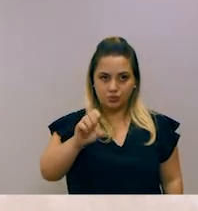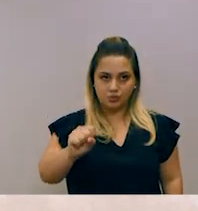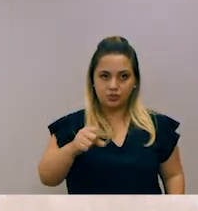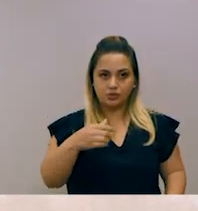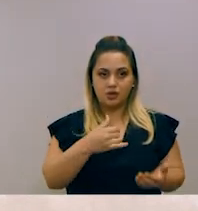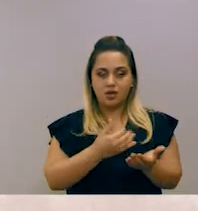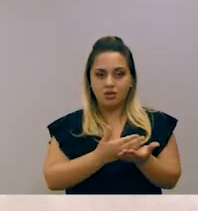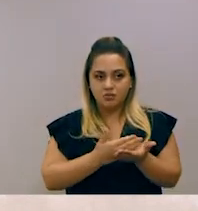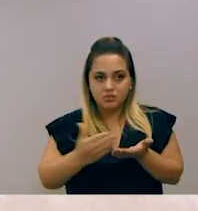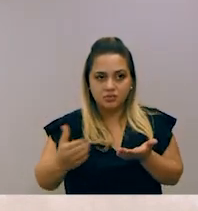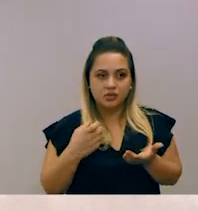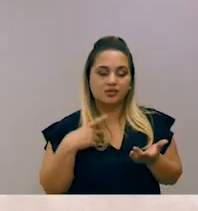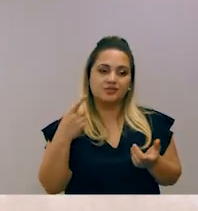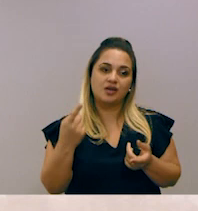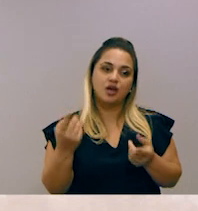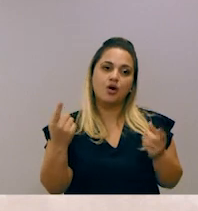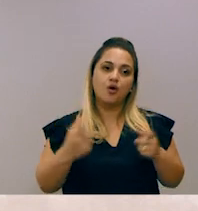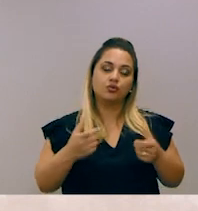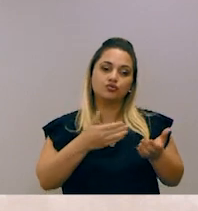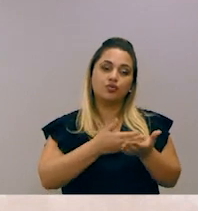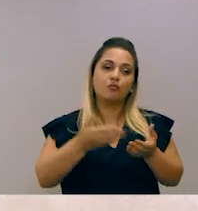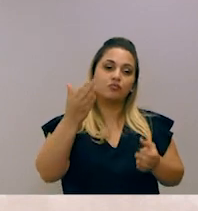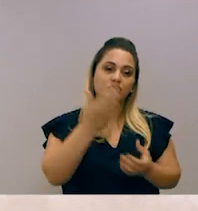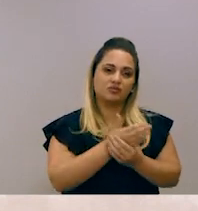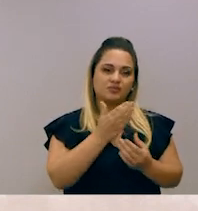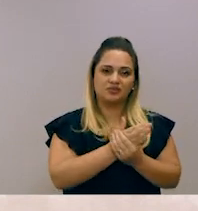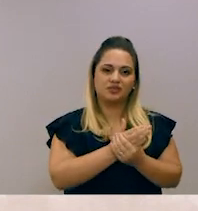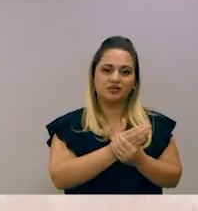that start the legal process